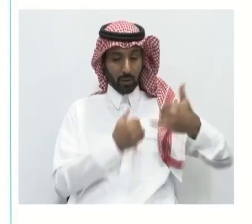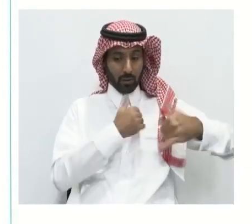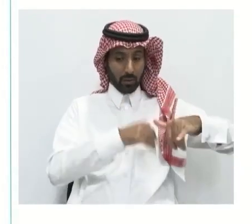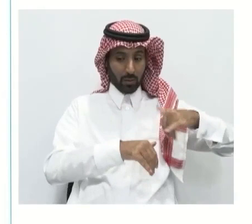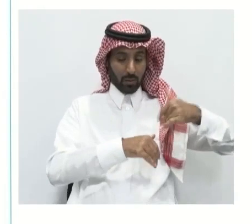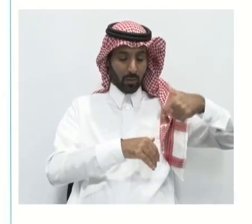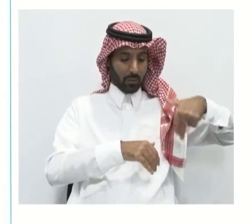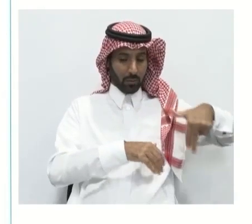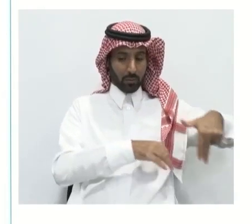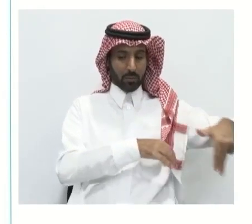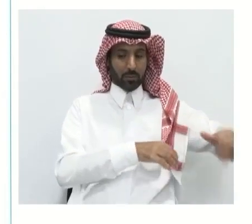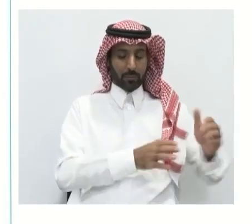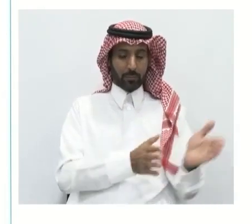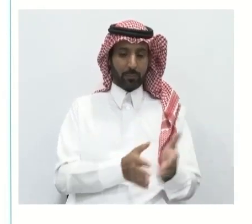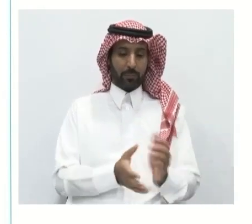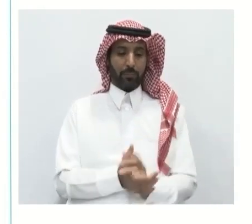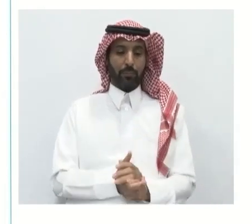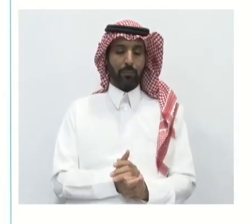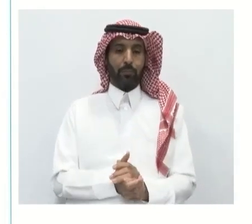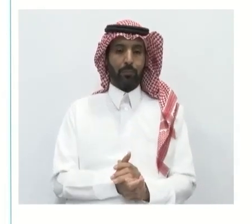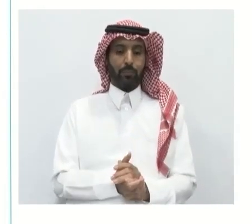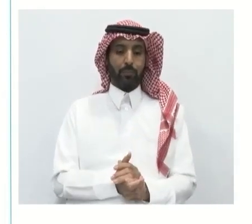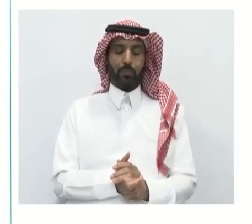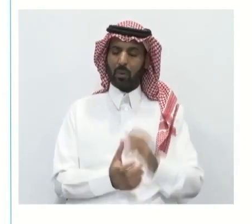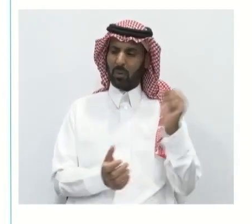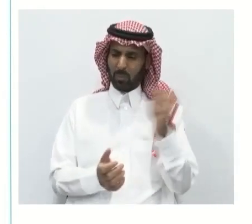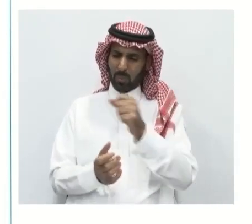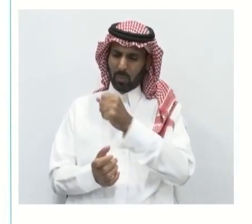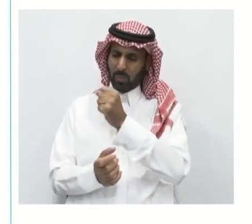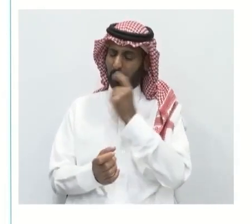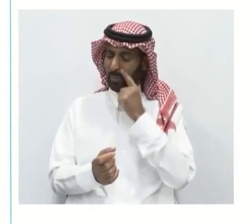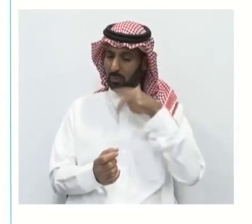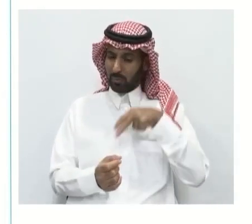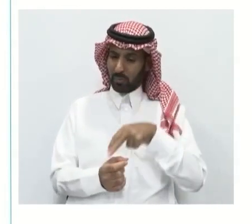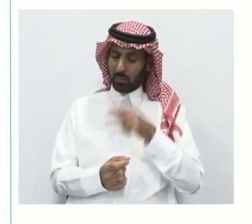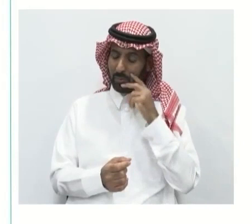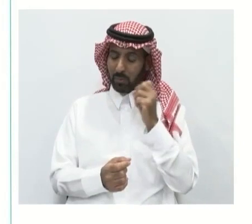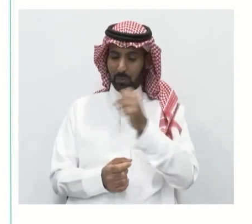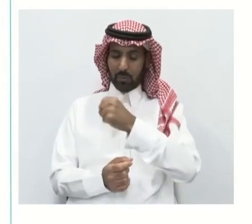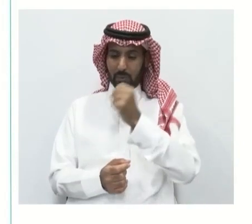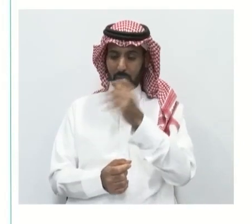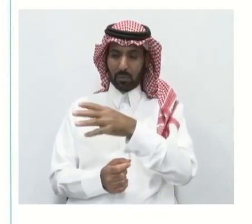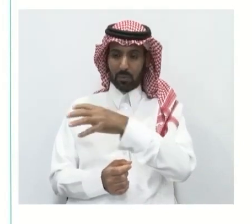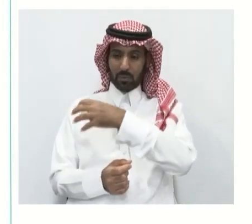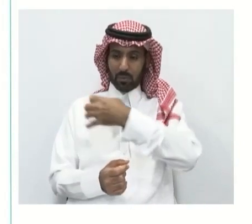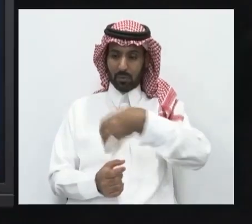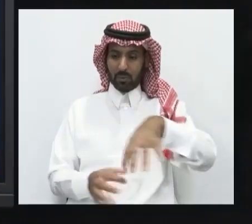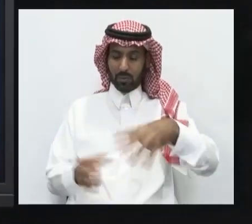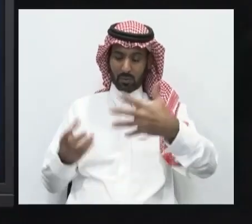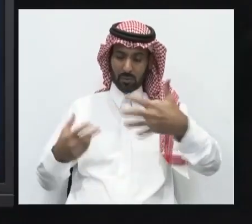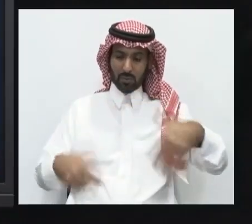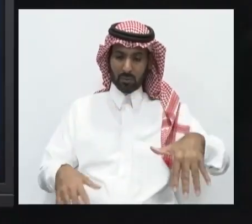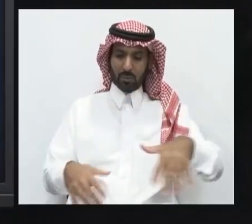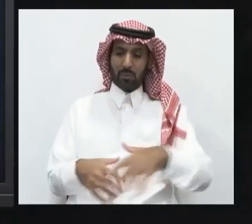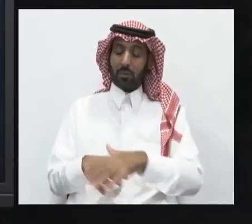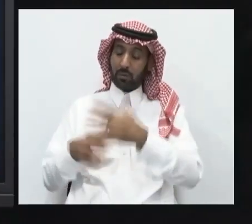sentence. Noticed a lot of broken glass on the pavement. So there will be broken glass